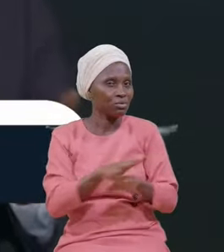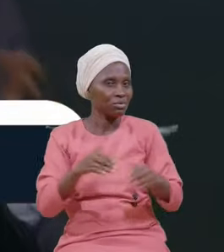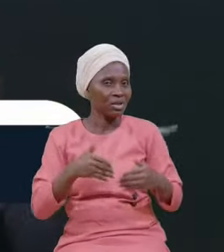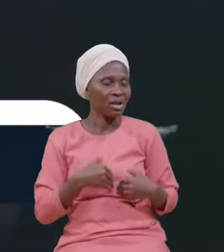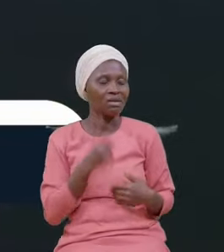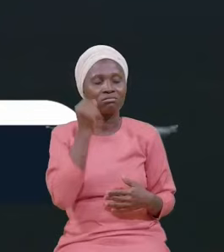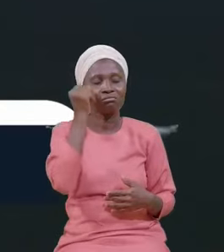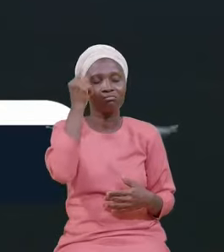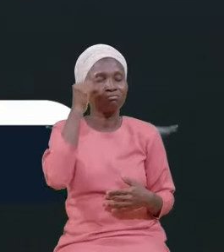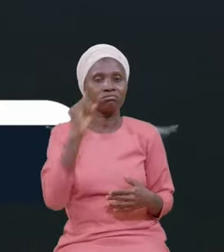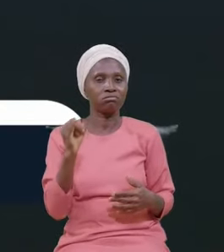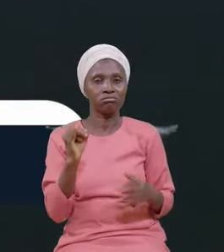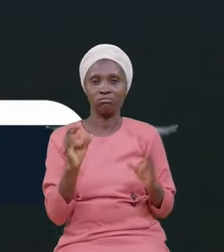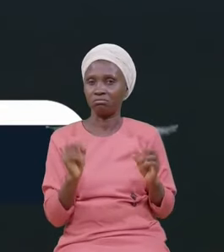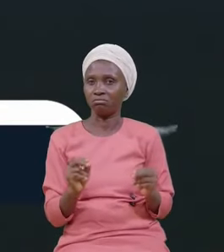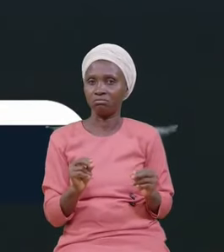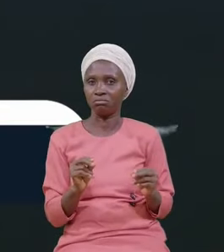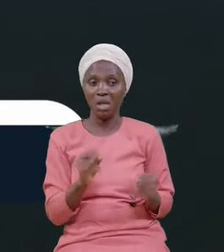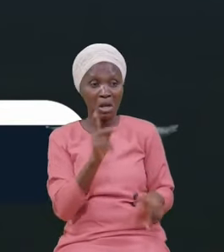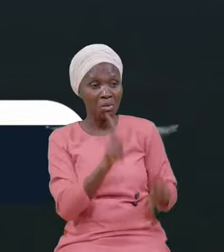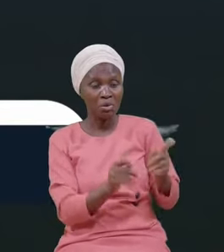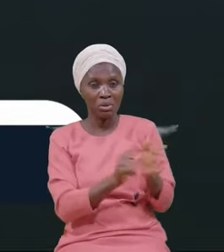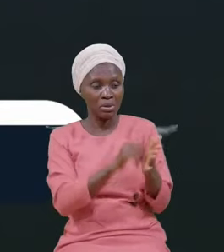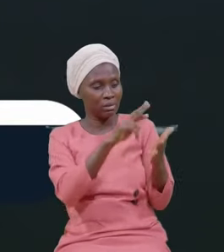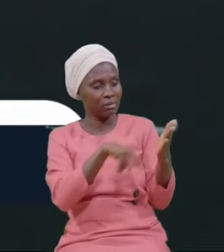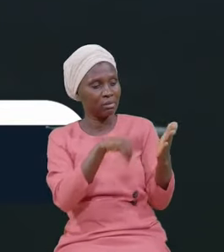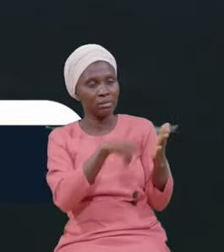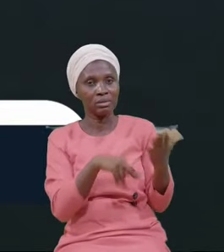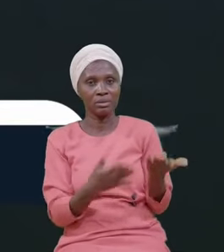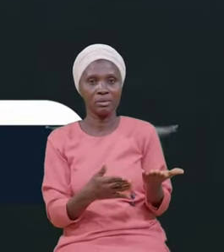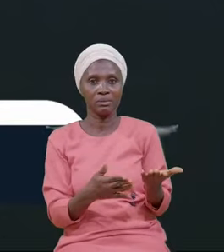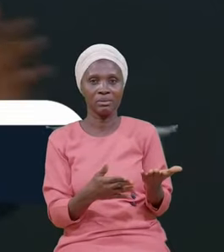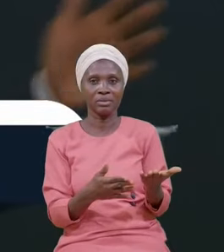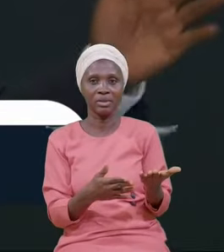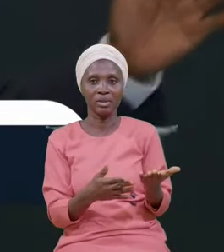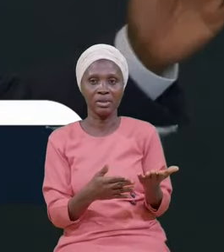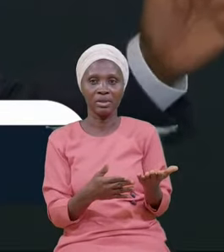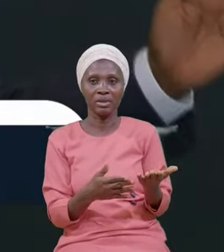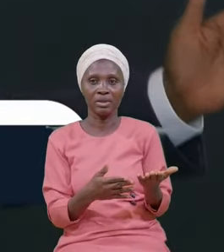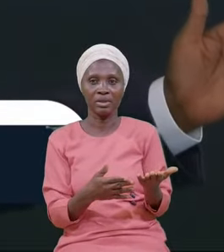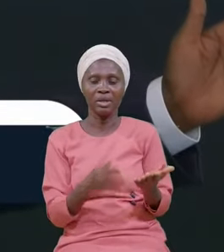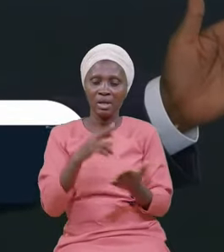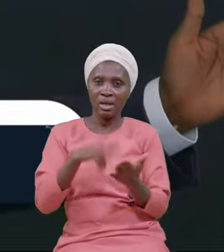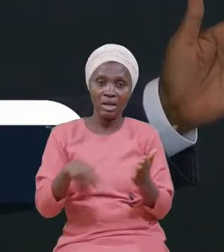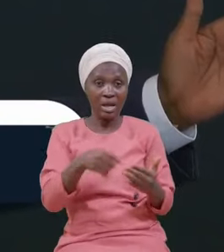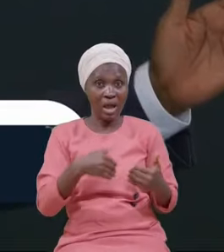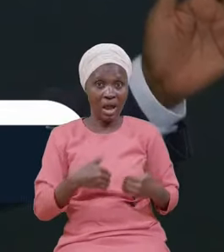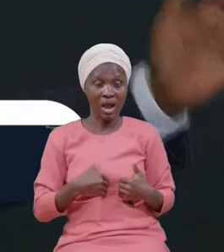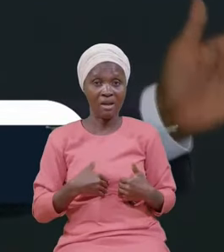people that read their system of reading the Bible from generation from